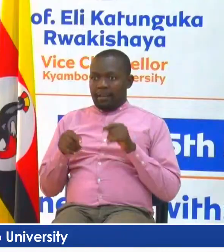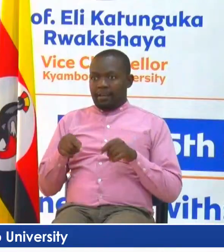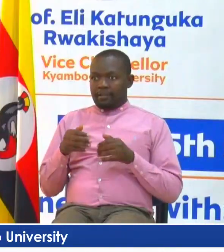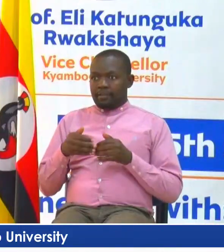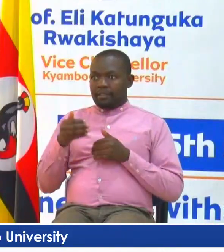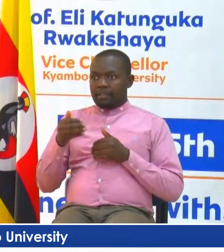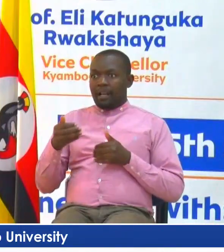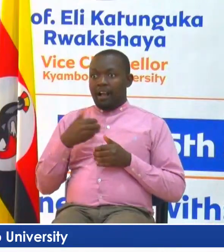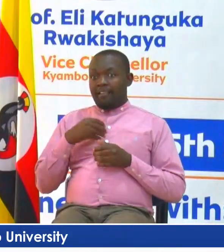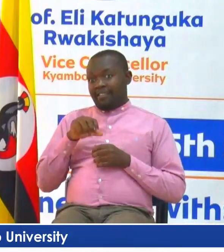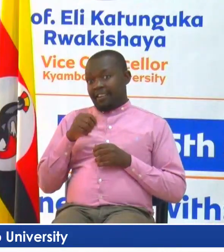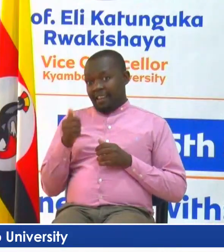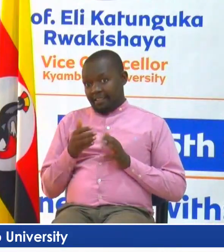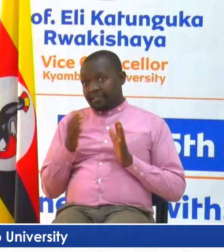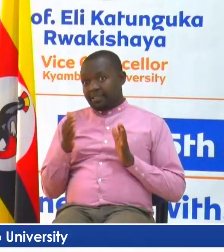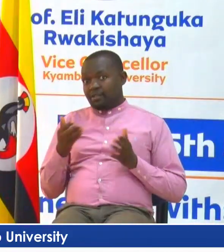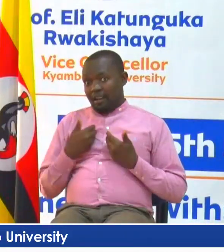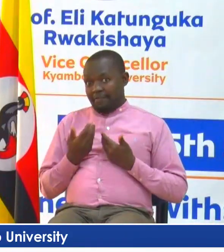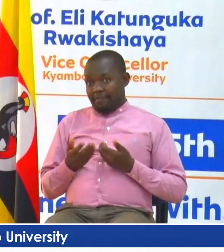let you know that there is another session.